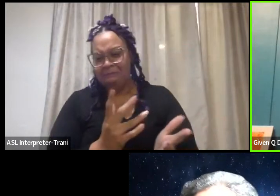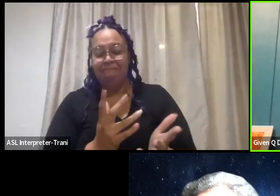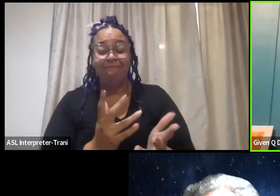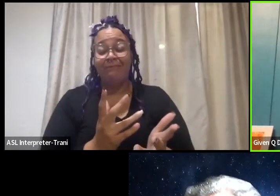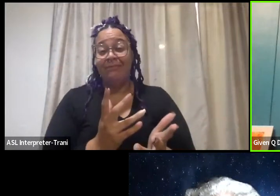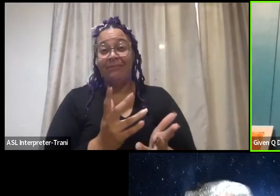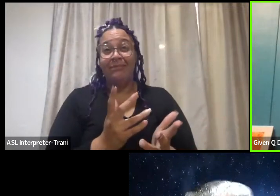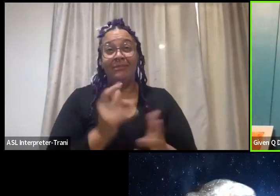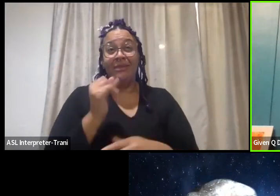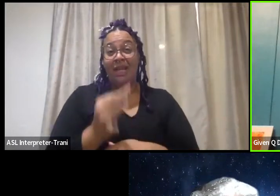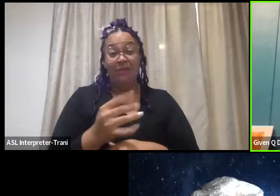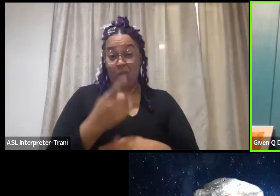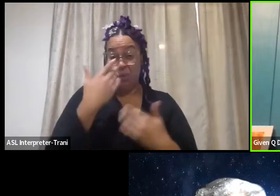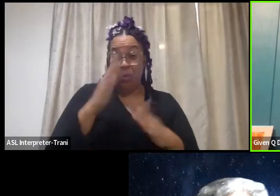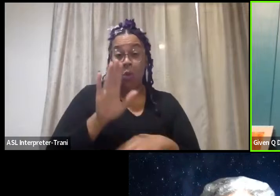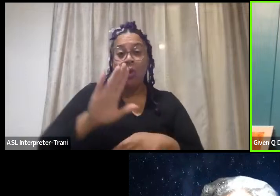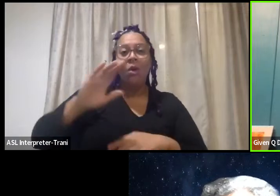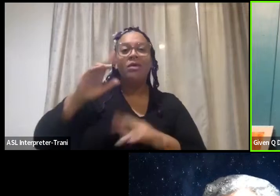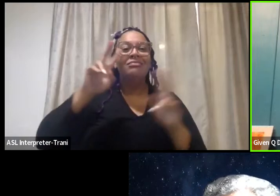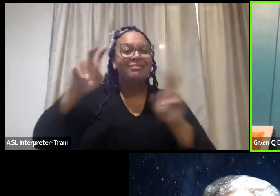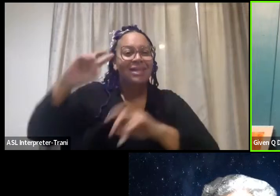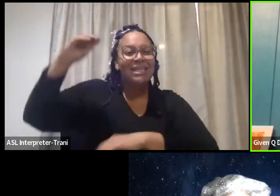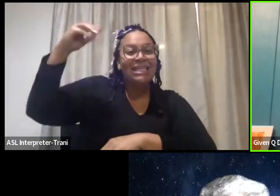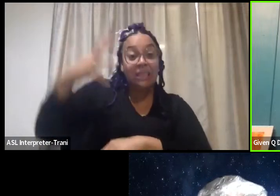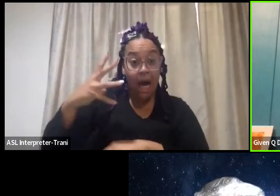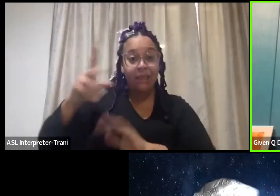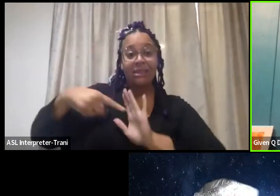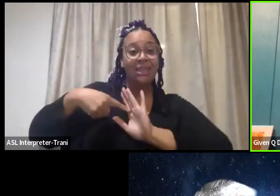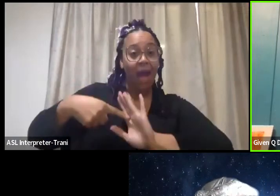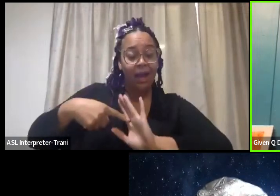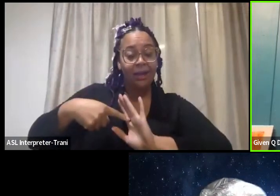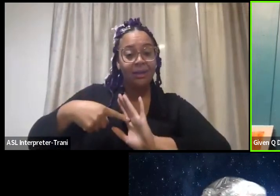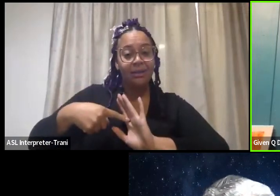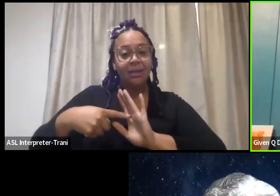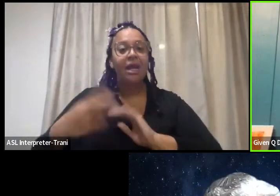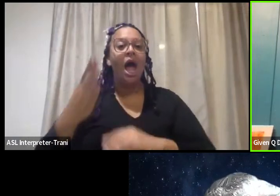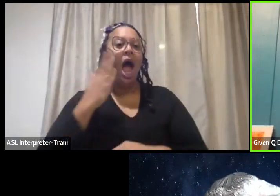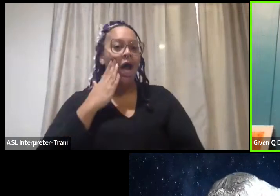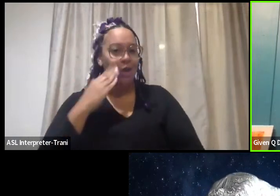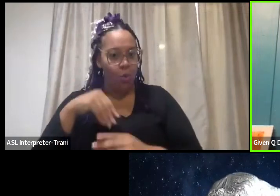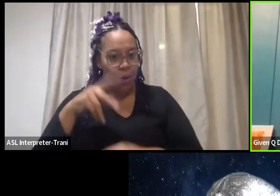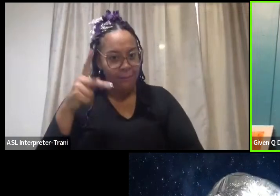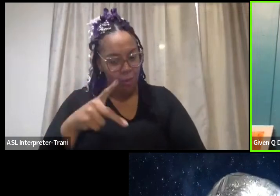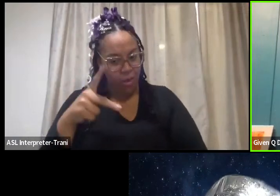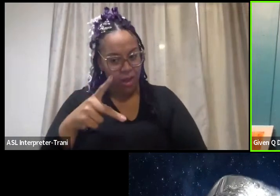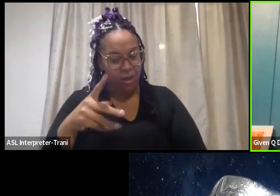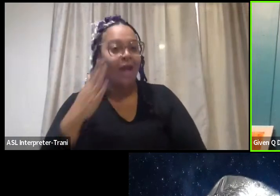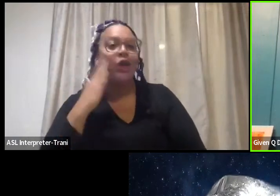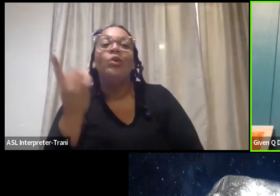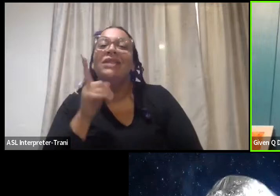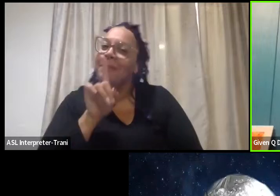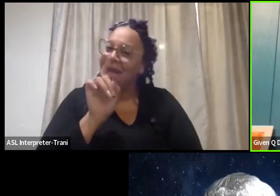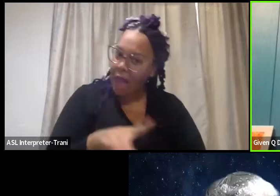necessarily know their sun sign, because not everybody has to. I know we're in Portland, but still,